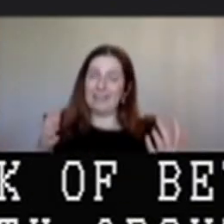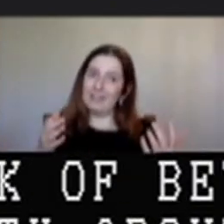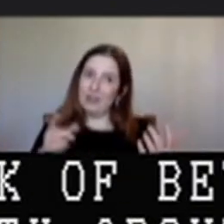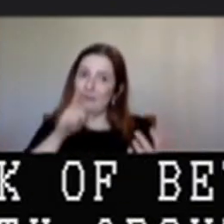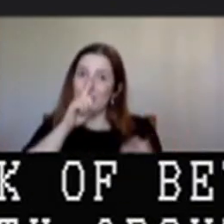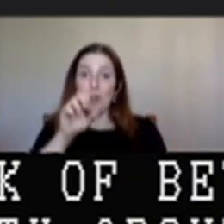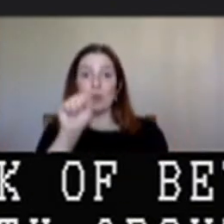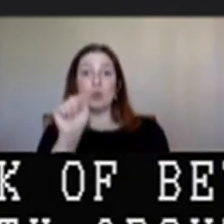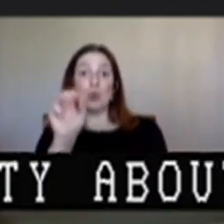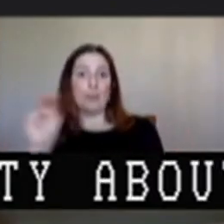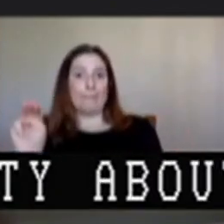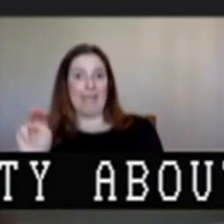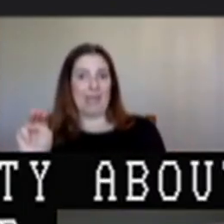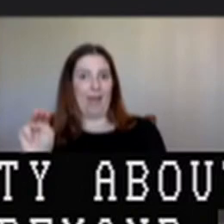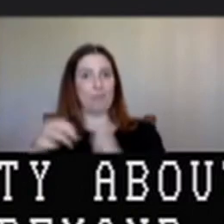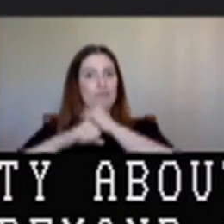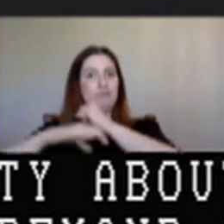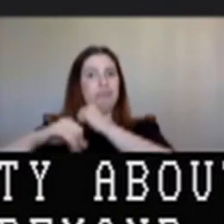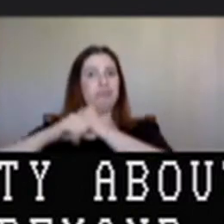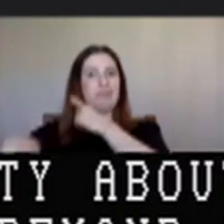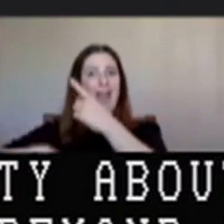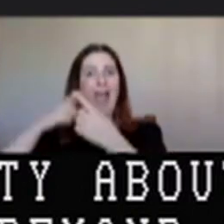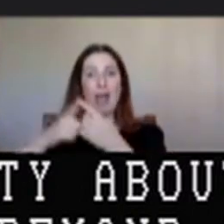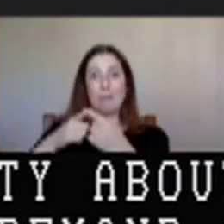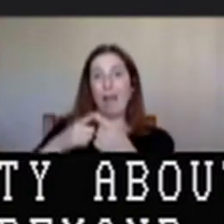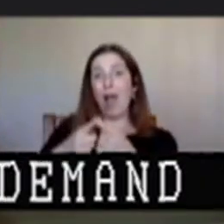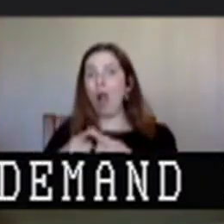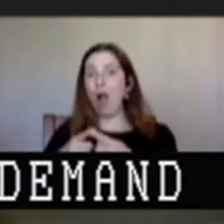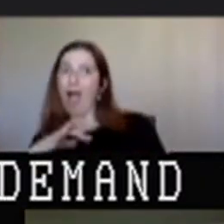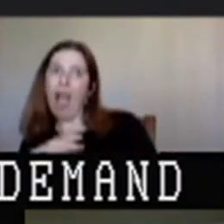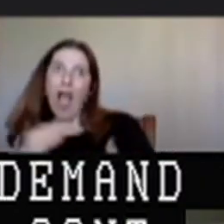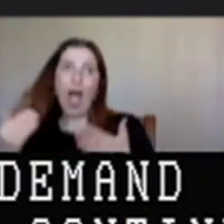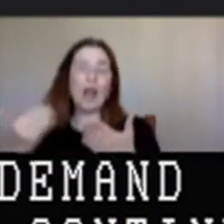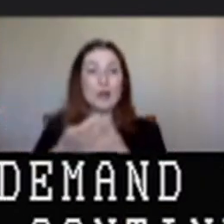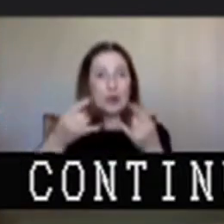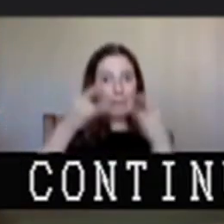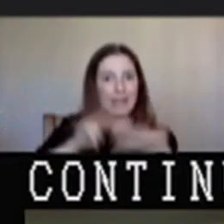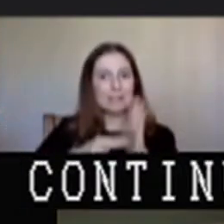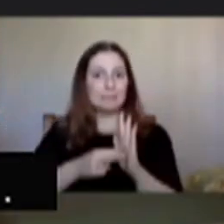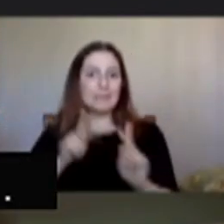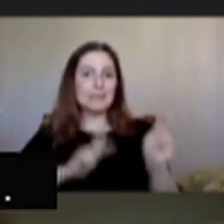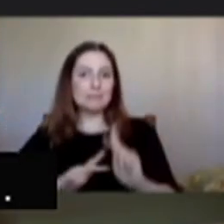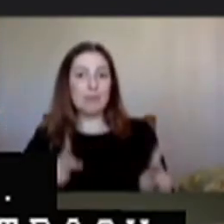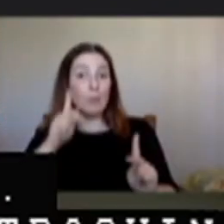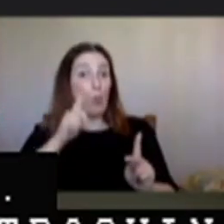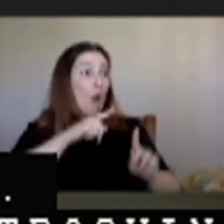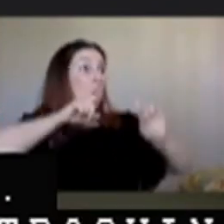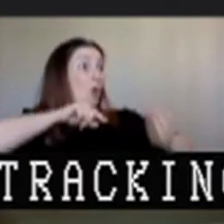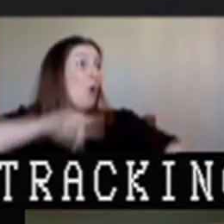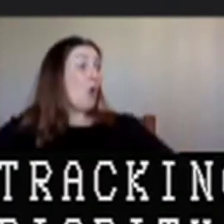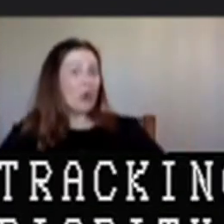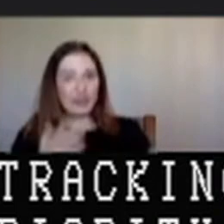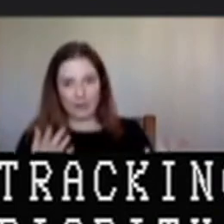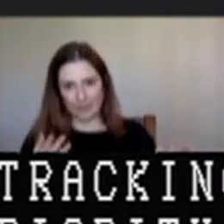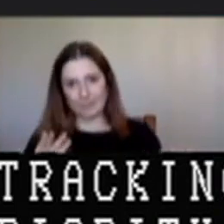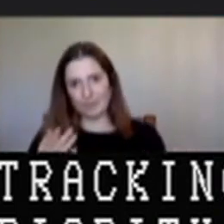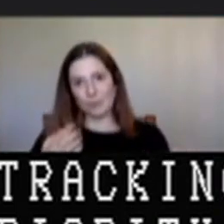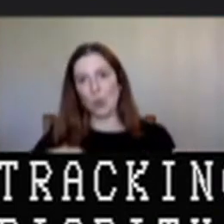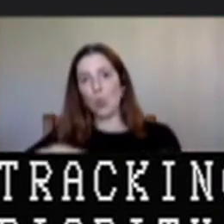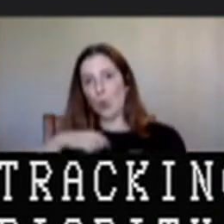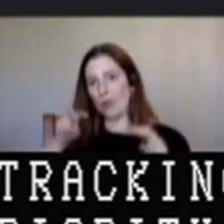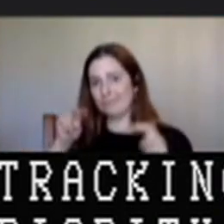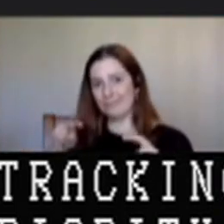higher. And so there continues to be a back order. But we are tracking it, and it is a priority of our office to